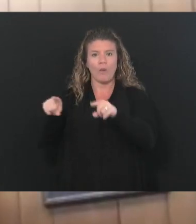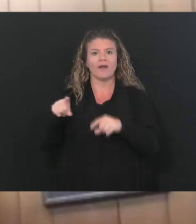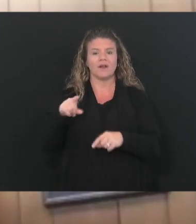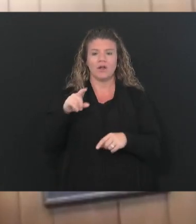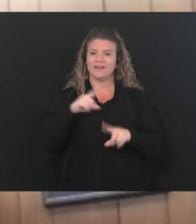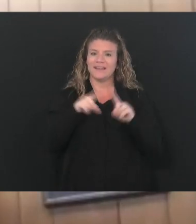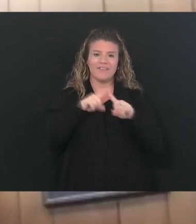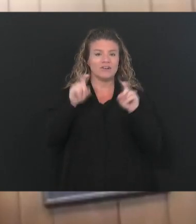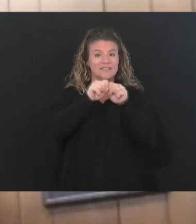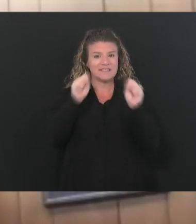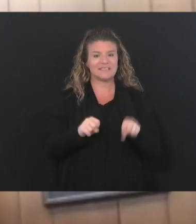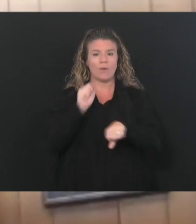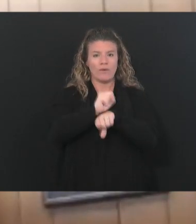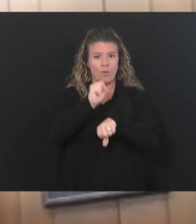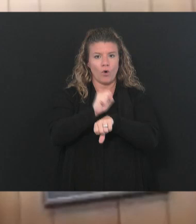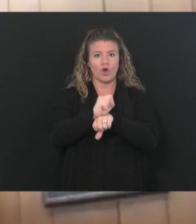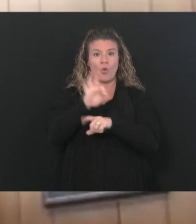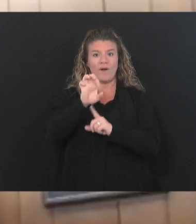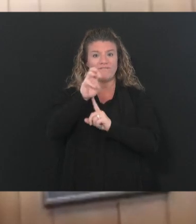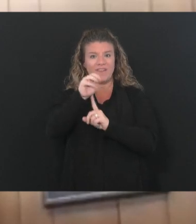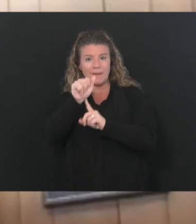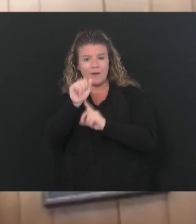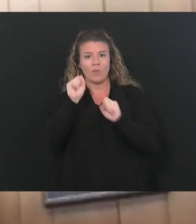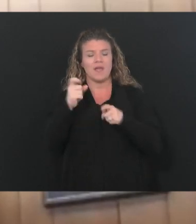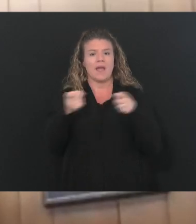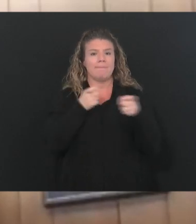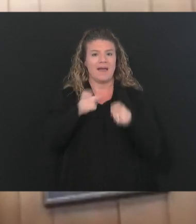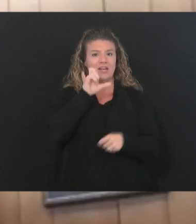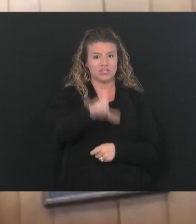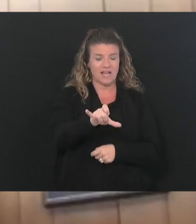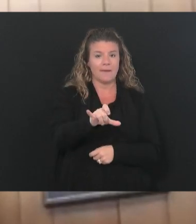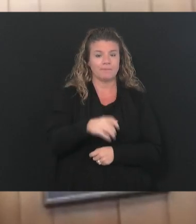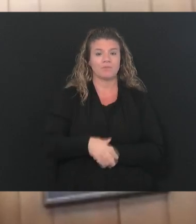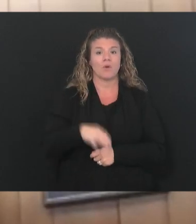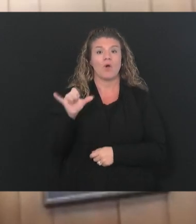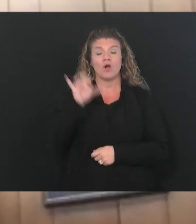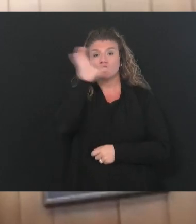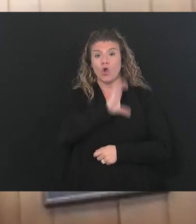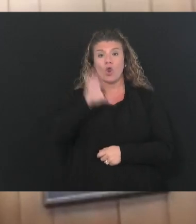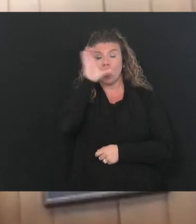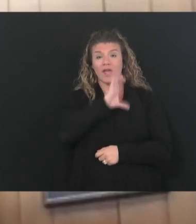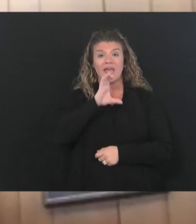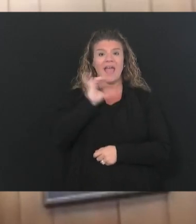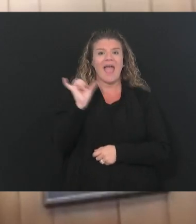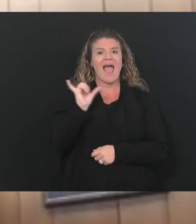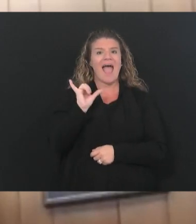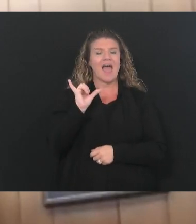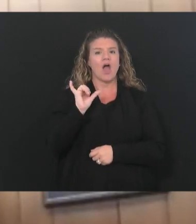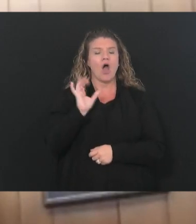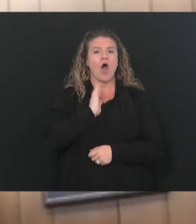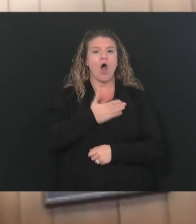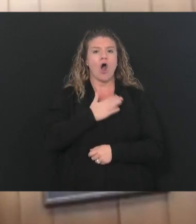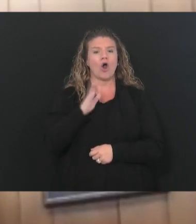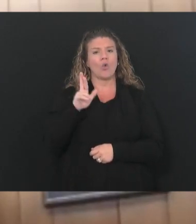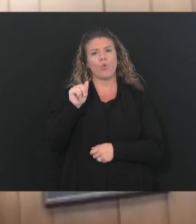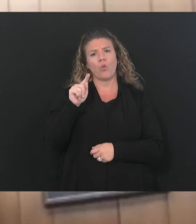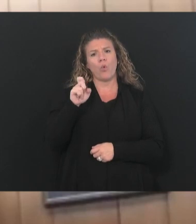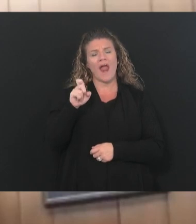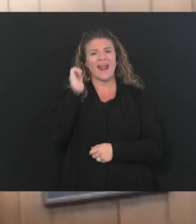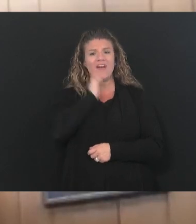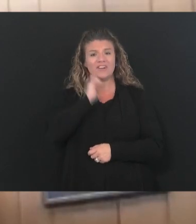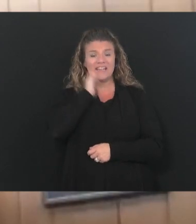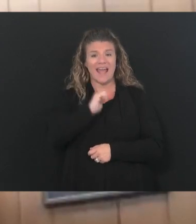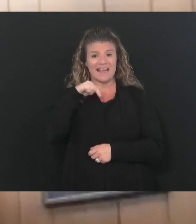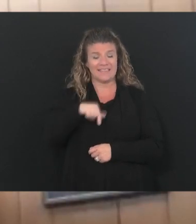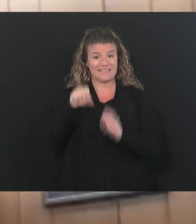able to manage that. We also now look at the proposed burn rate per day in our